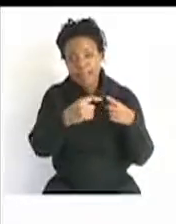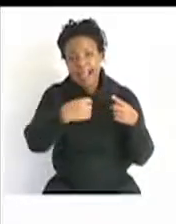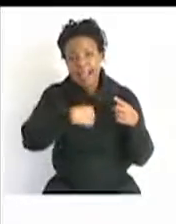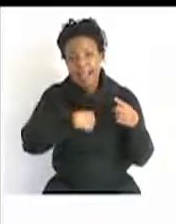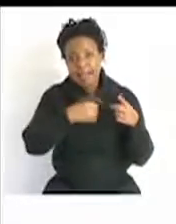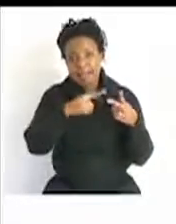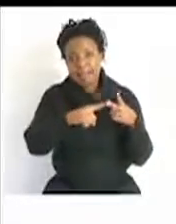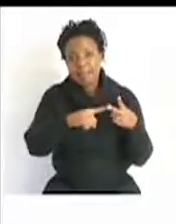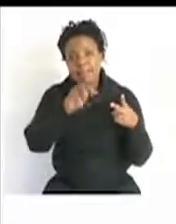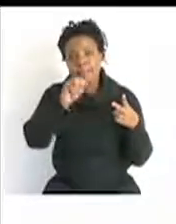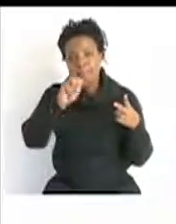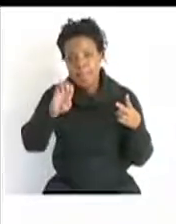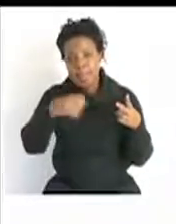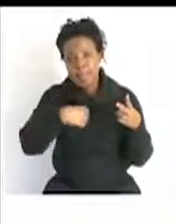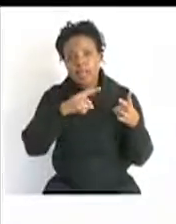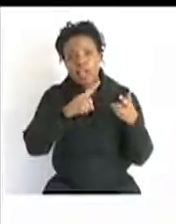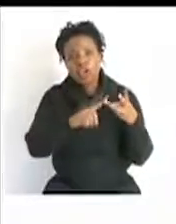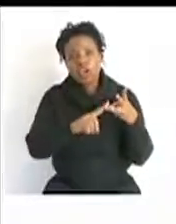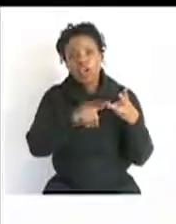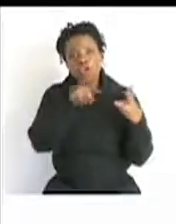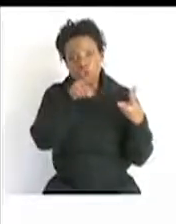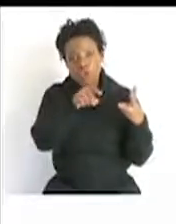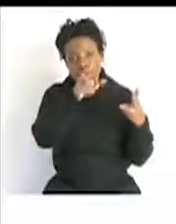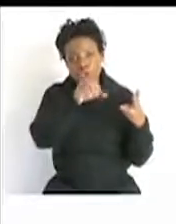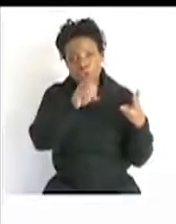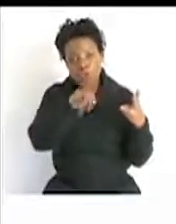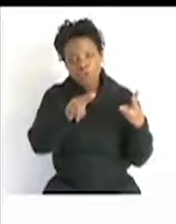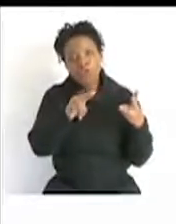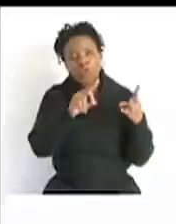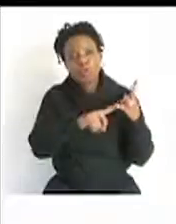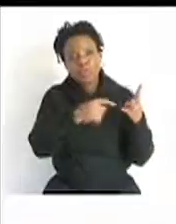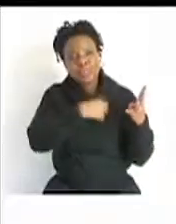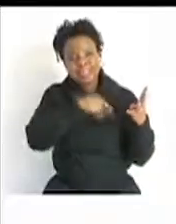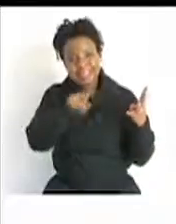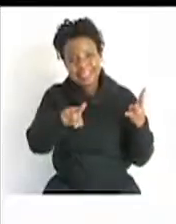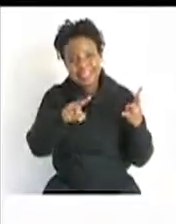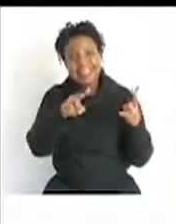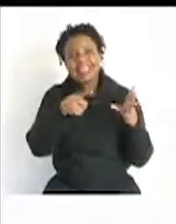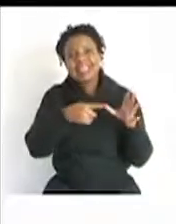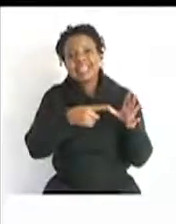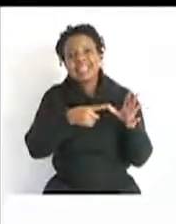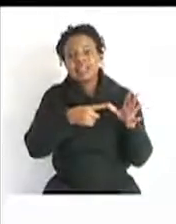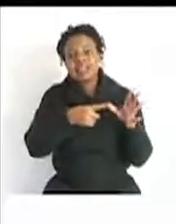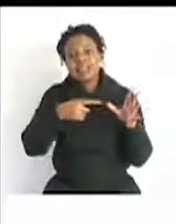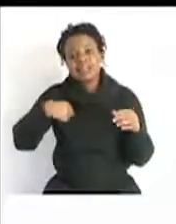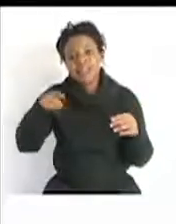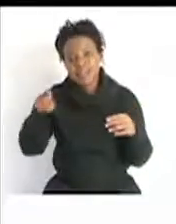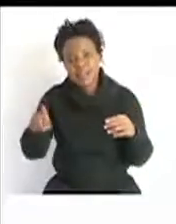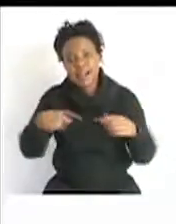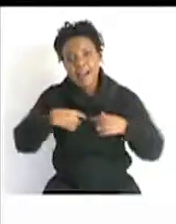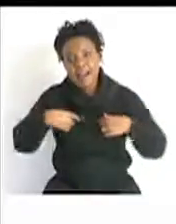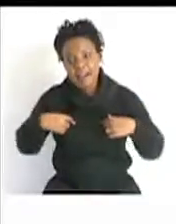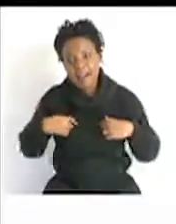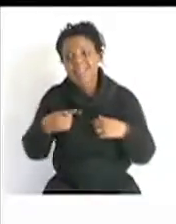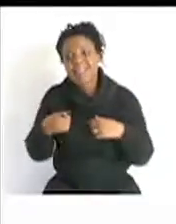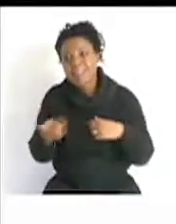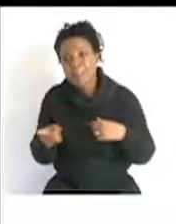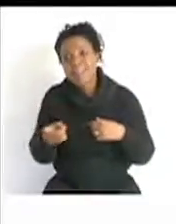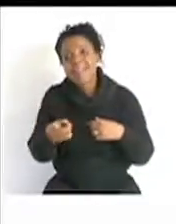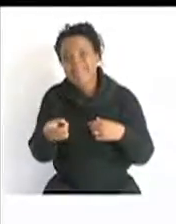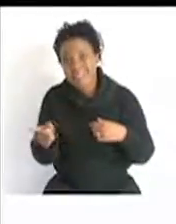I, me, you, she, he, us, them,